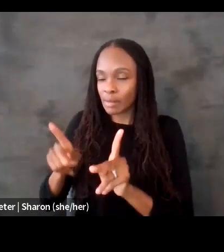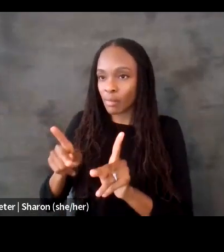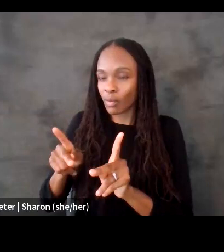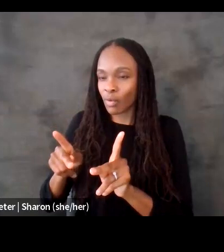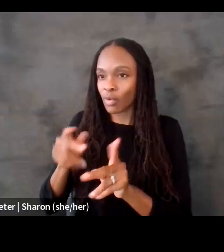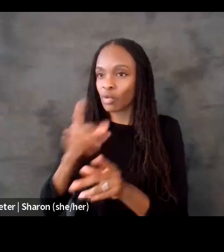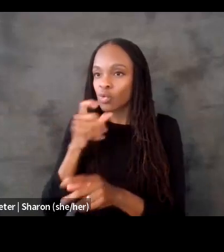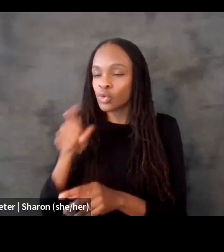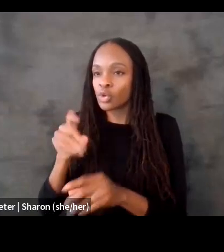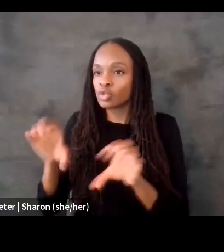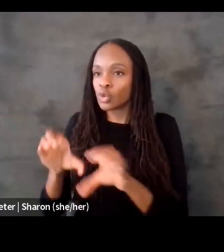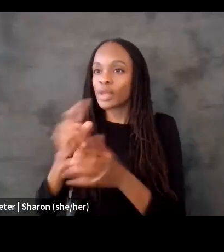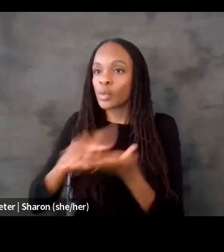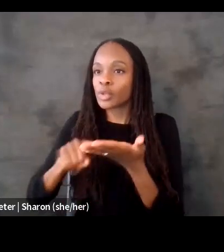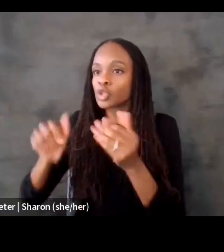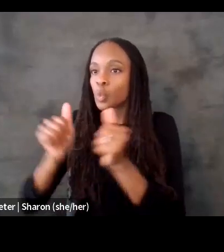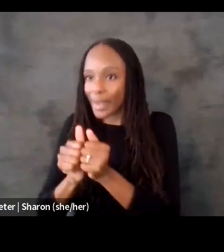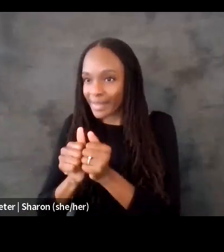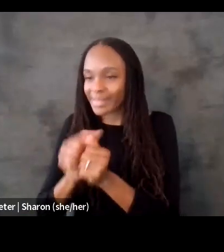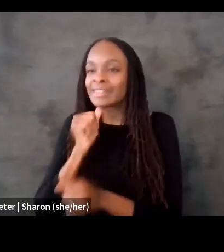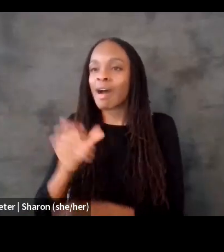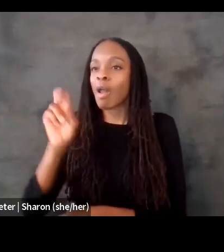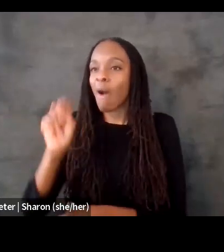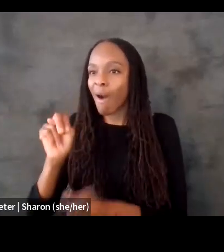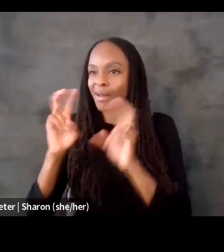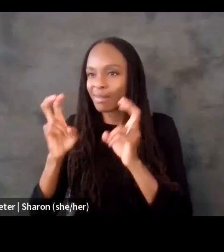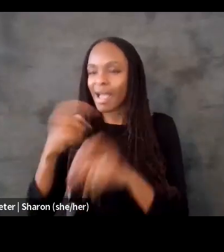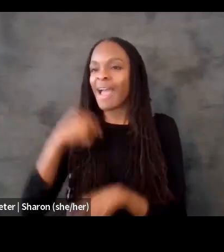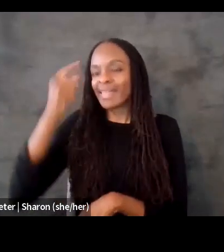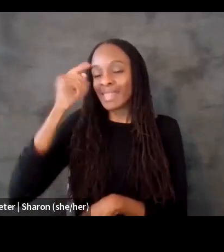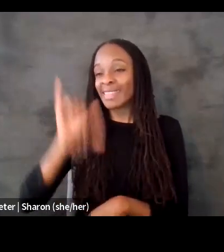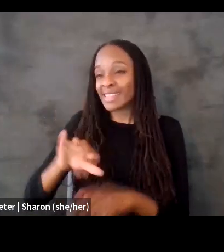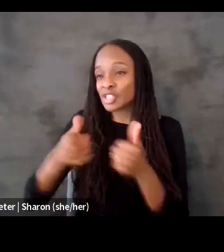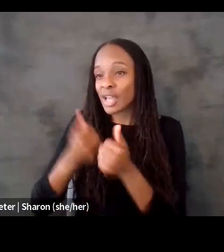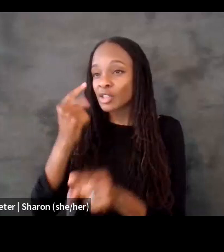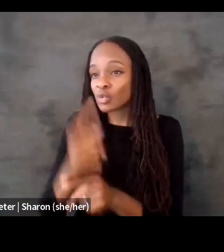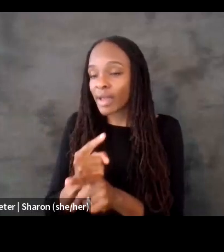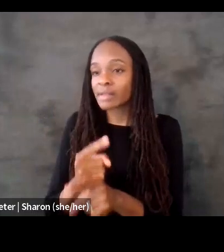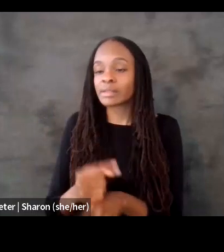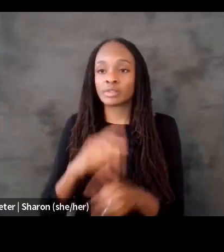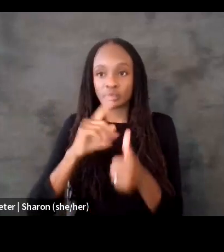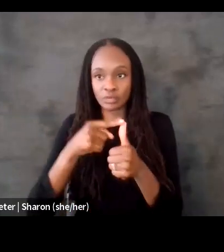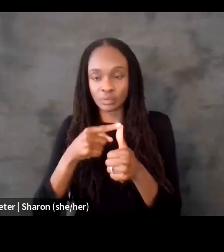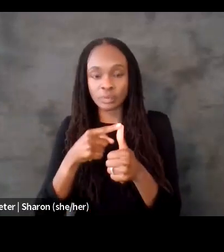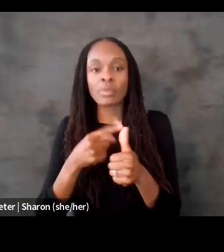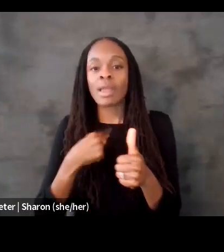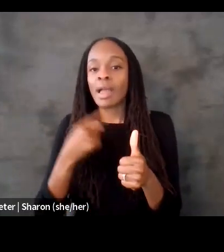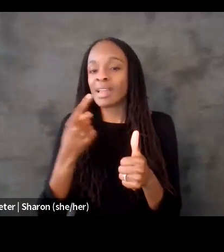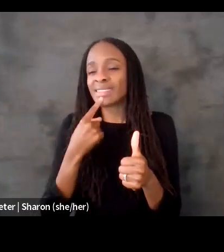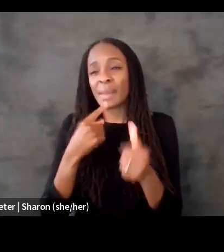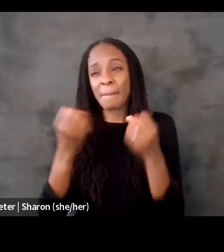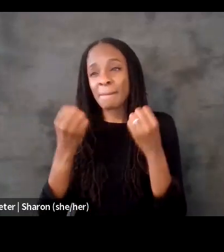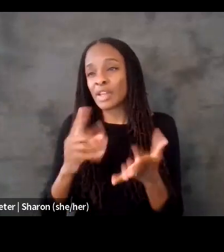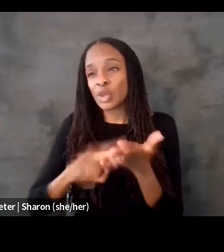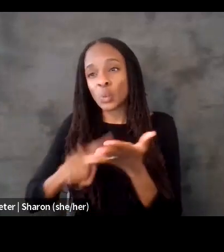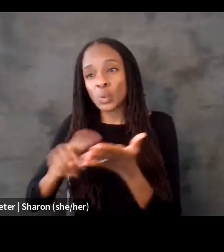not on. And I think that is a challenge, right? And so one is, I say allow research